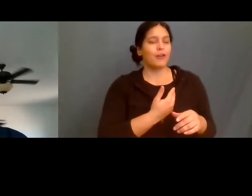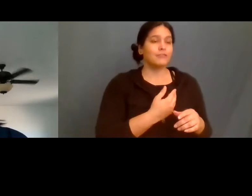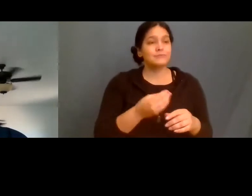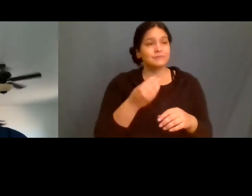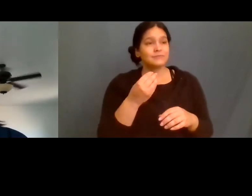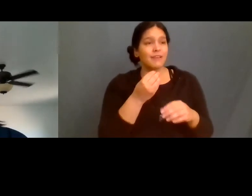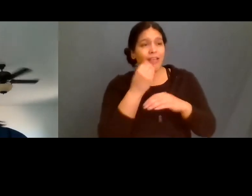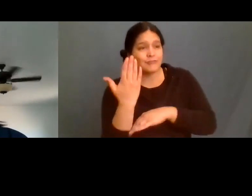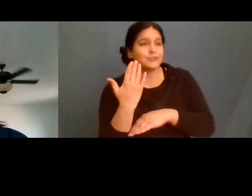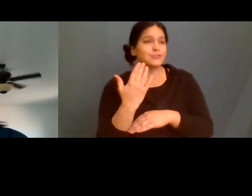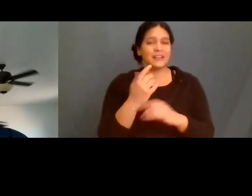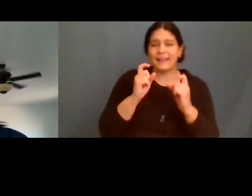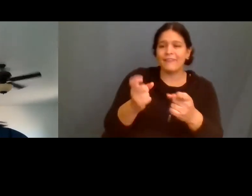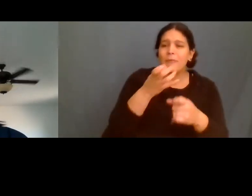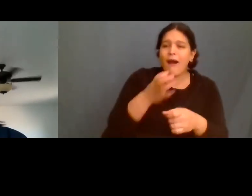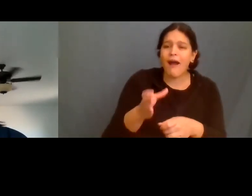he'd be